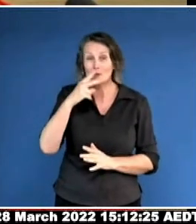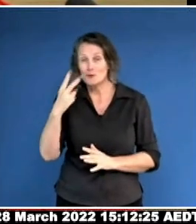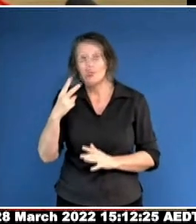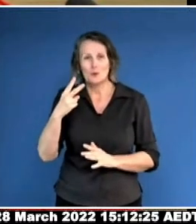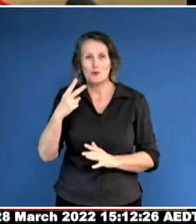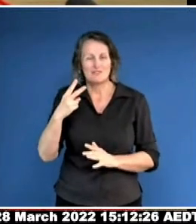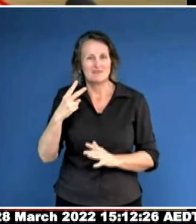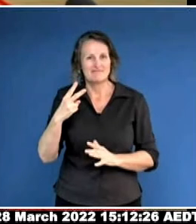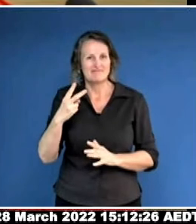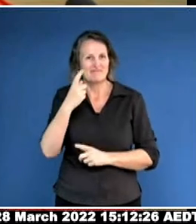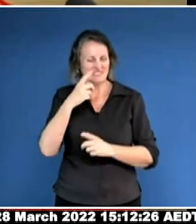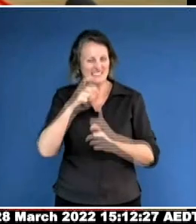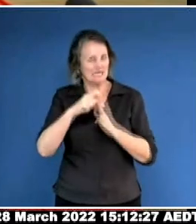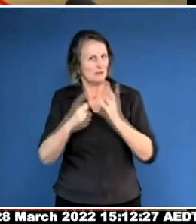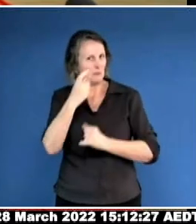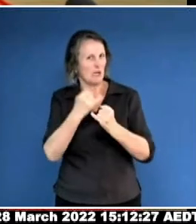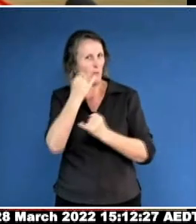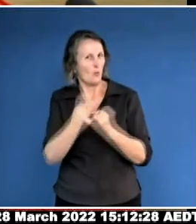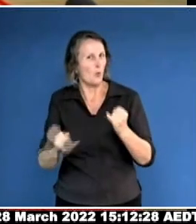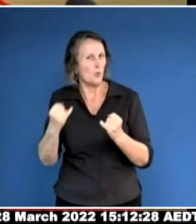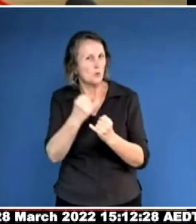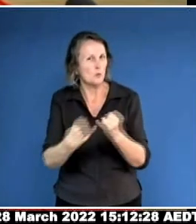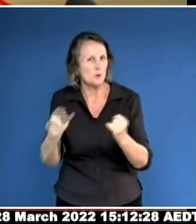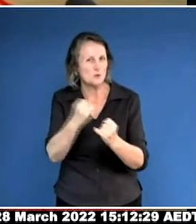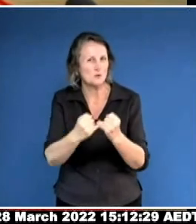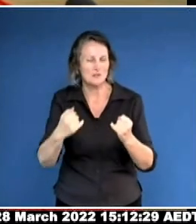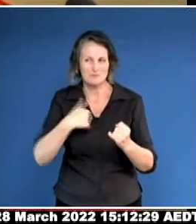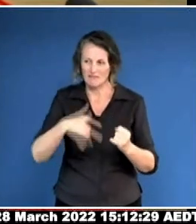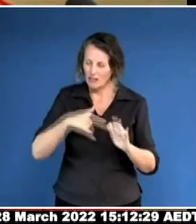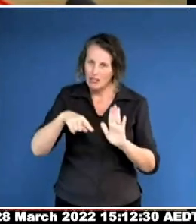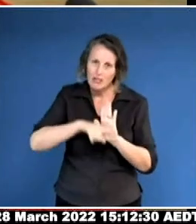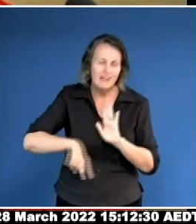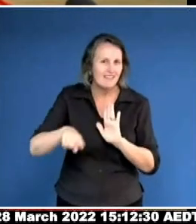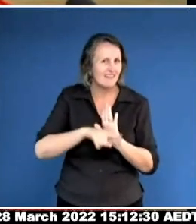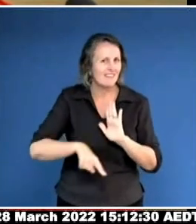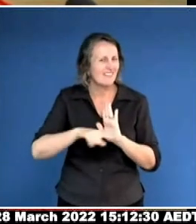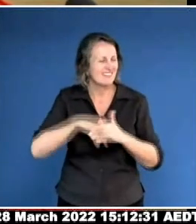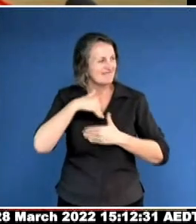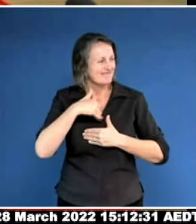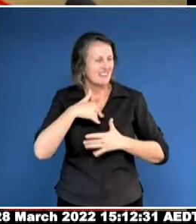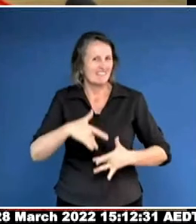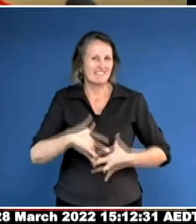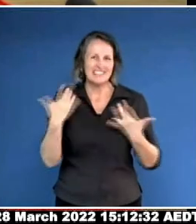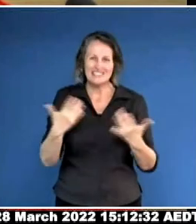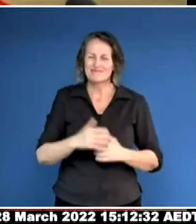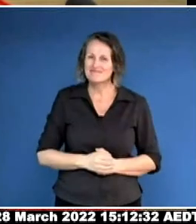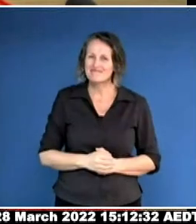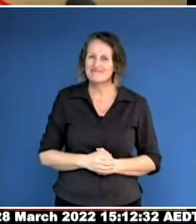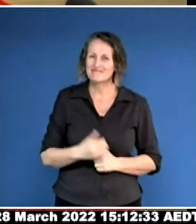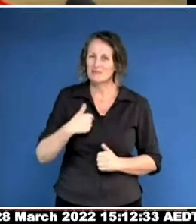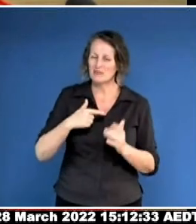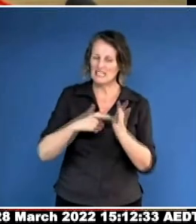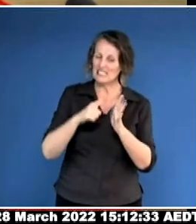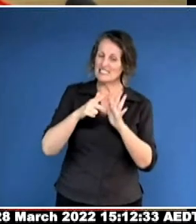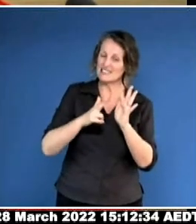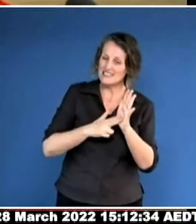really impacted on my ability to develop a positive outlook. My teenage and young adult life experience was